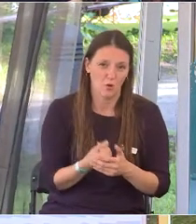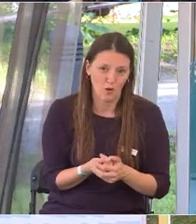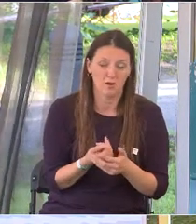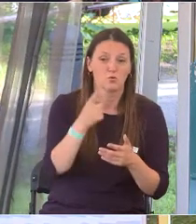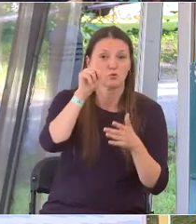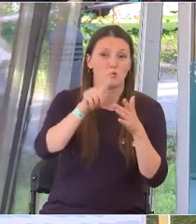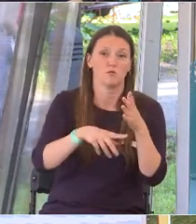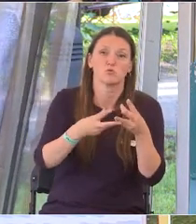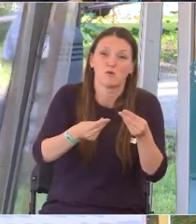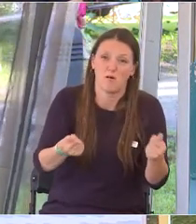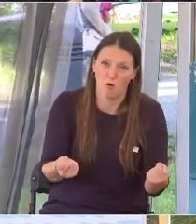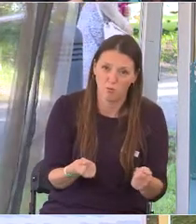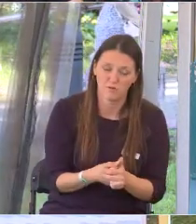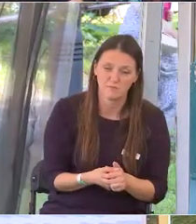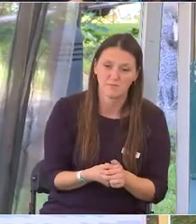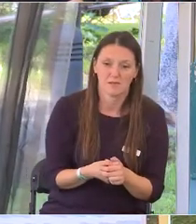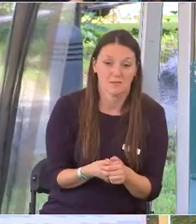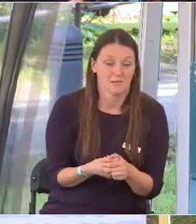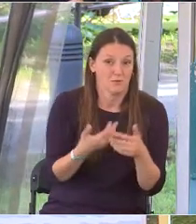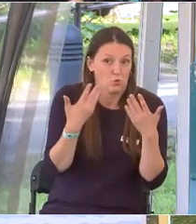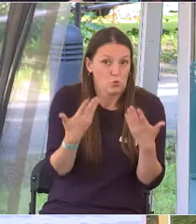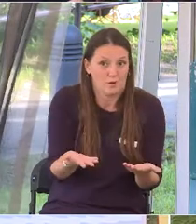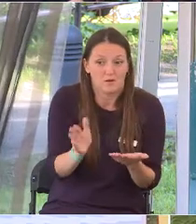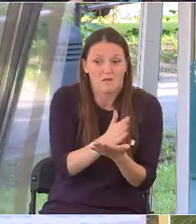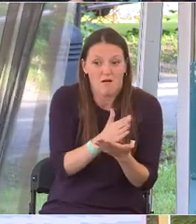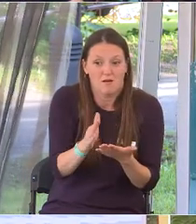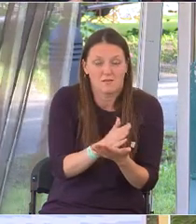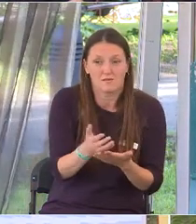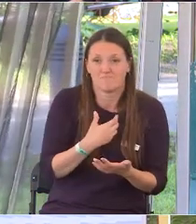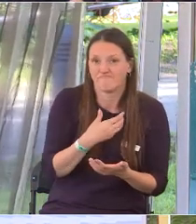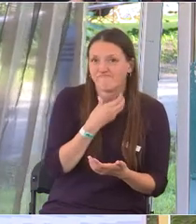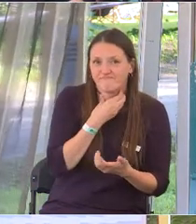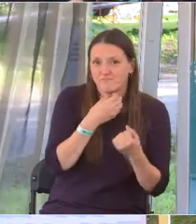governments. And I don't have a solution how to deal with it.